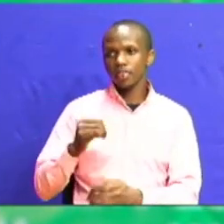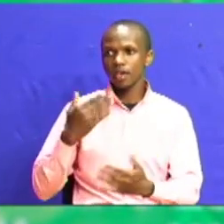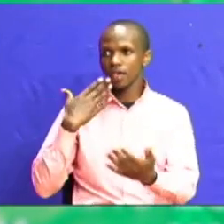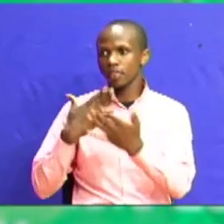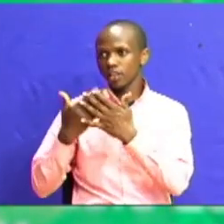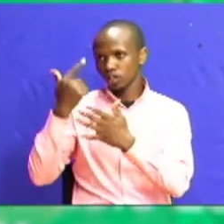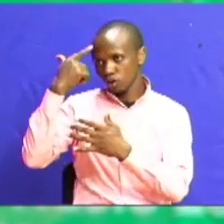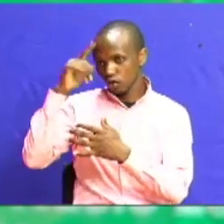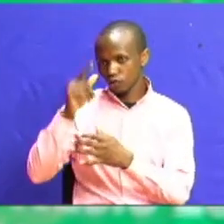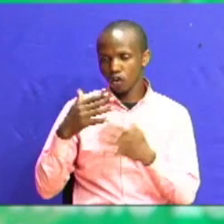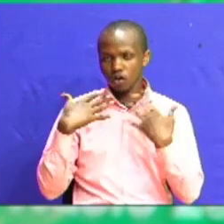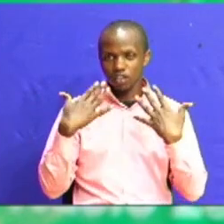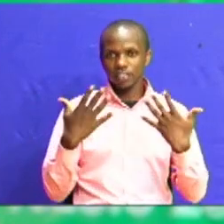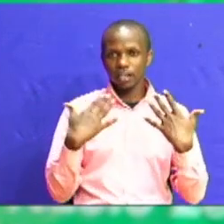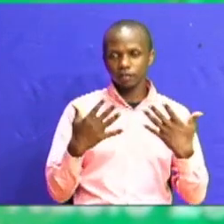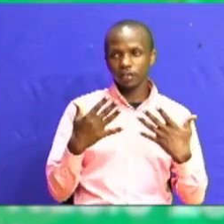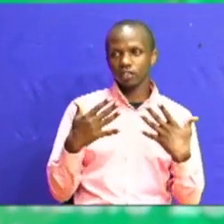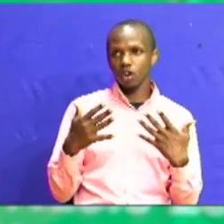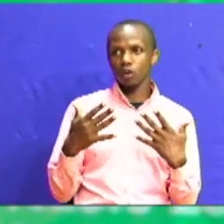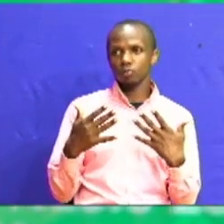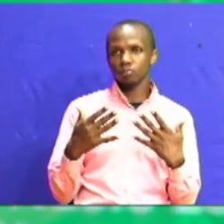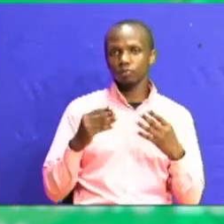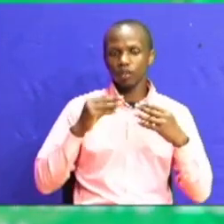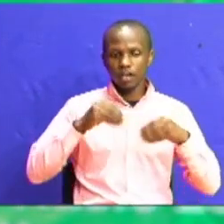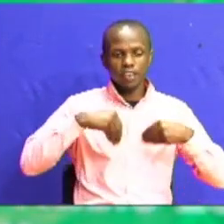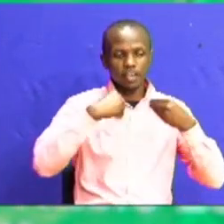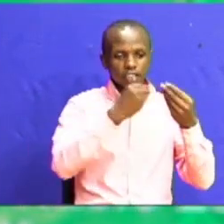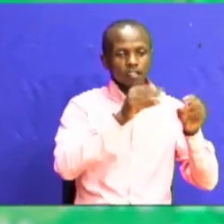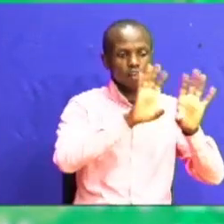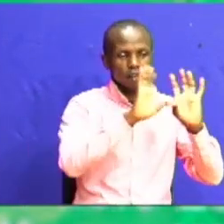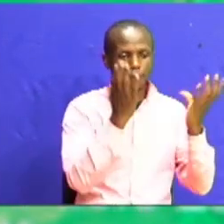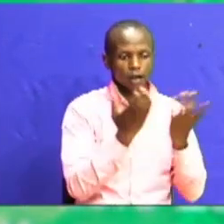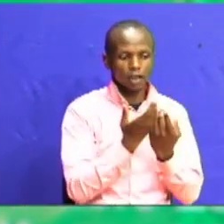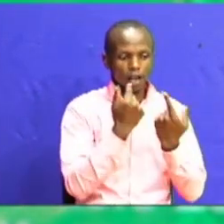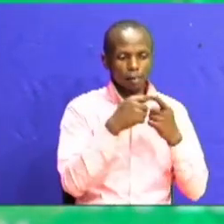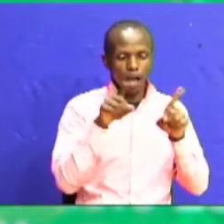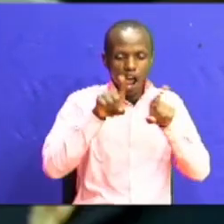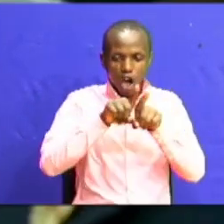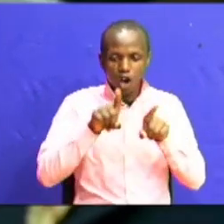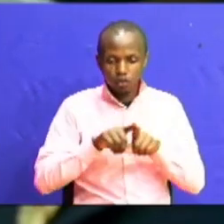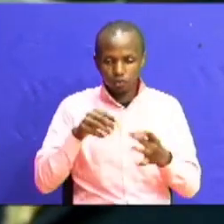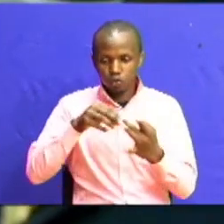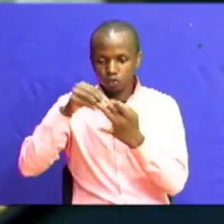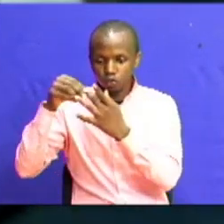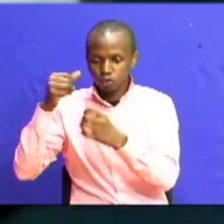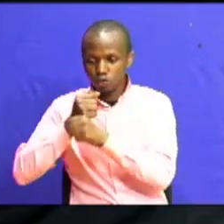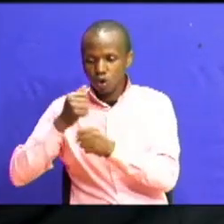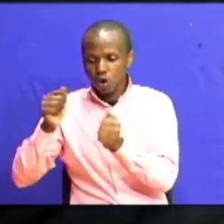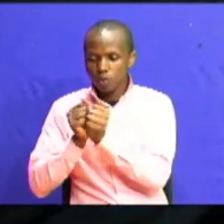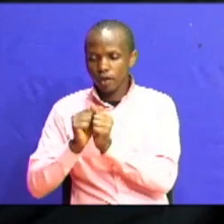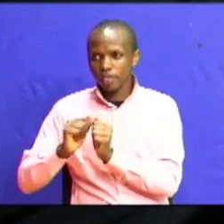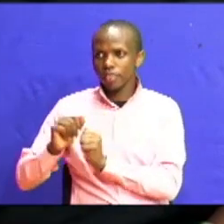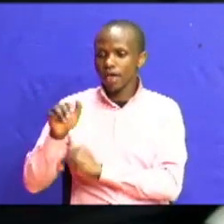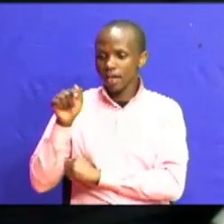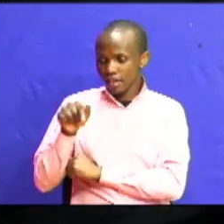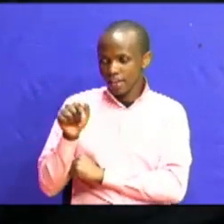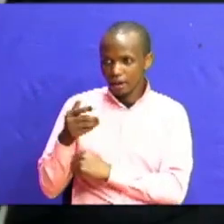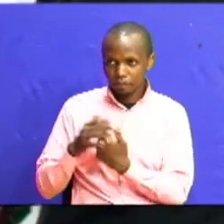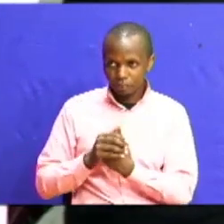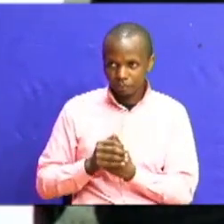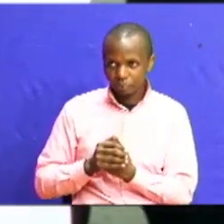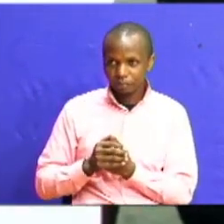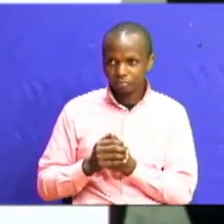Safaricom, for not only giving back to the community, but choosing to do it with us. Ndoto Zetu, which is now entering its sixth